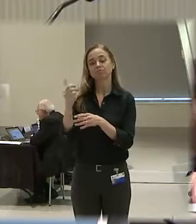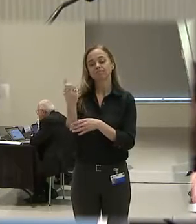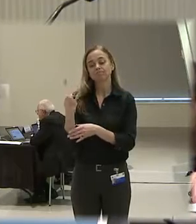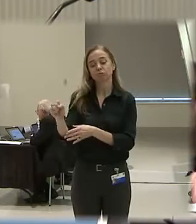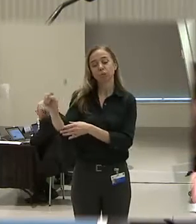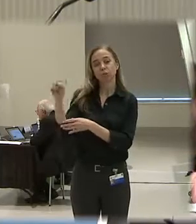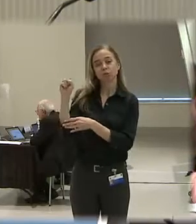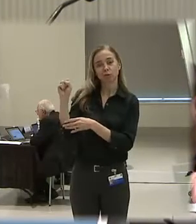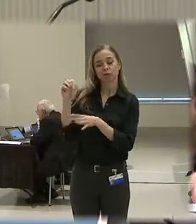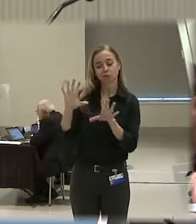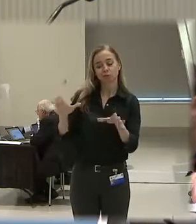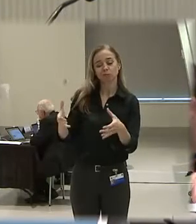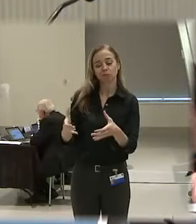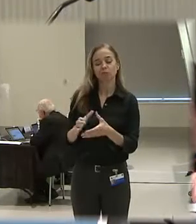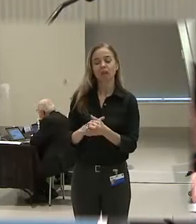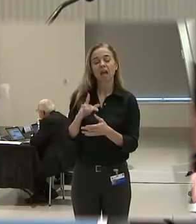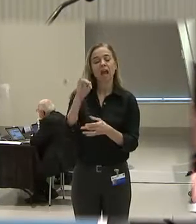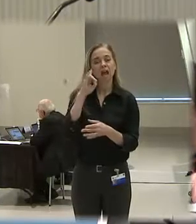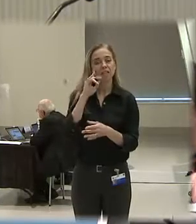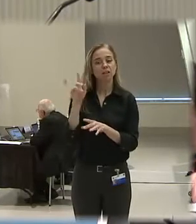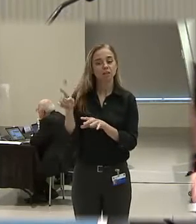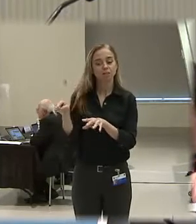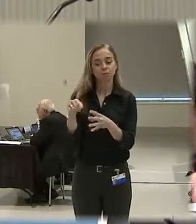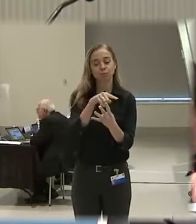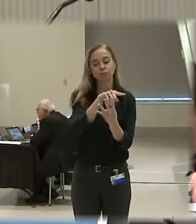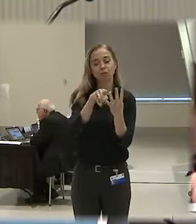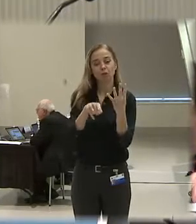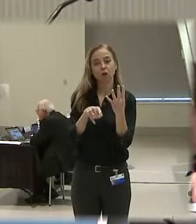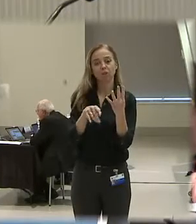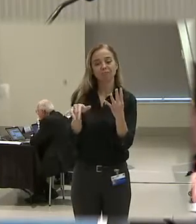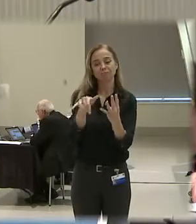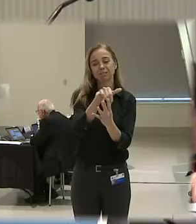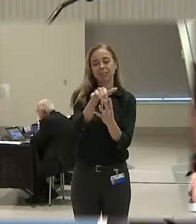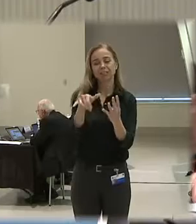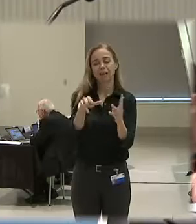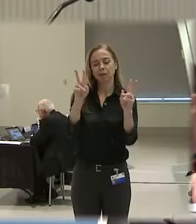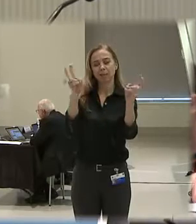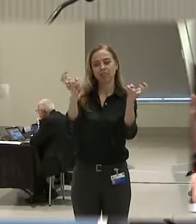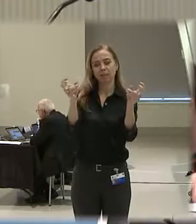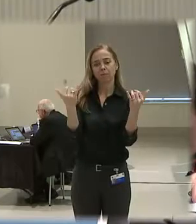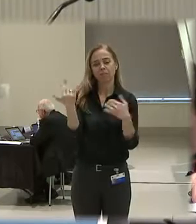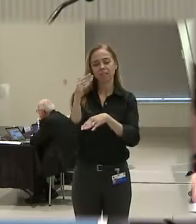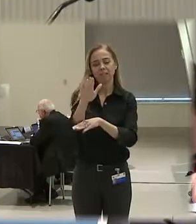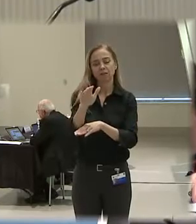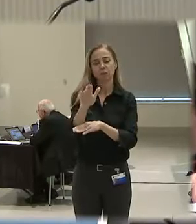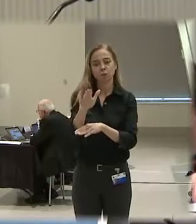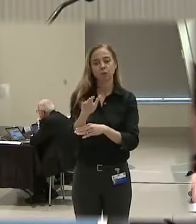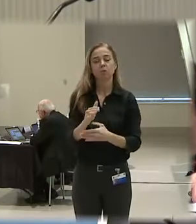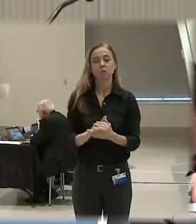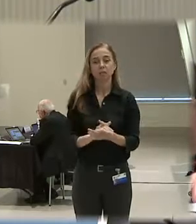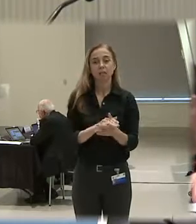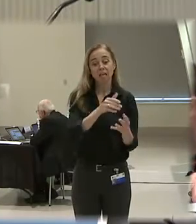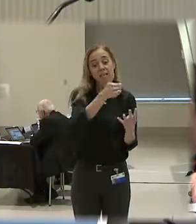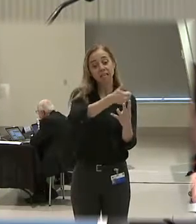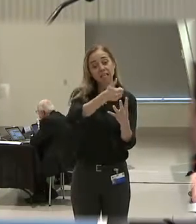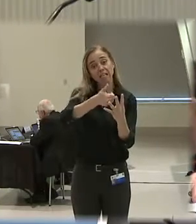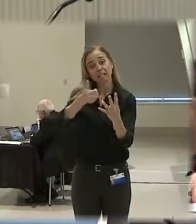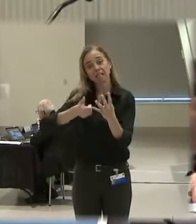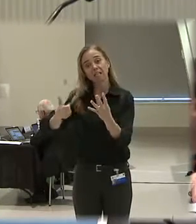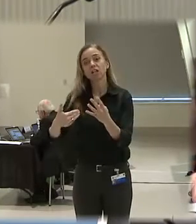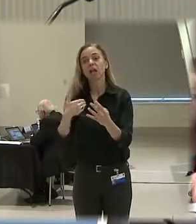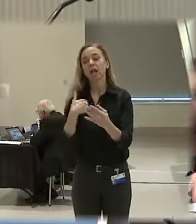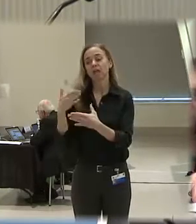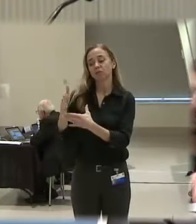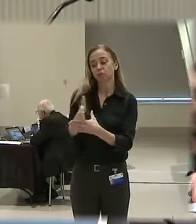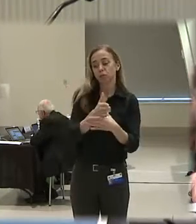you'll hear a common theme amongst us this afternoon, because I think each and every one of us has